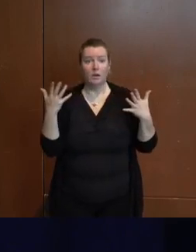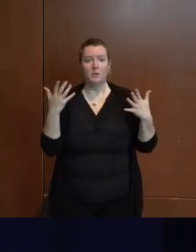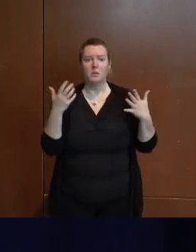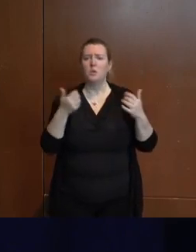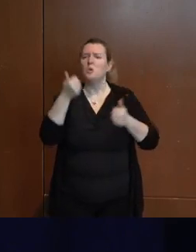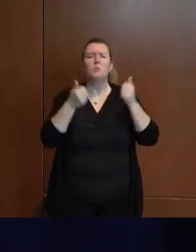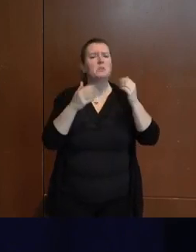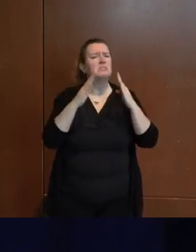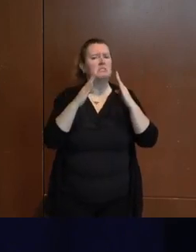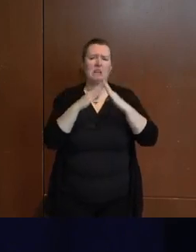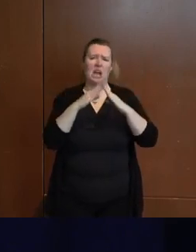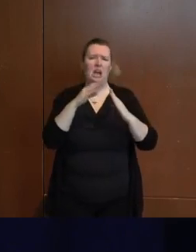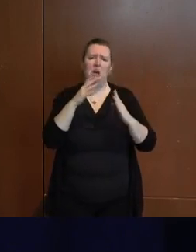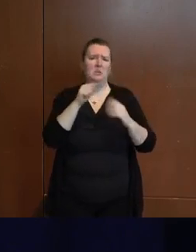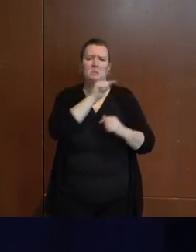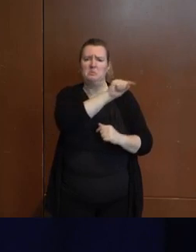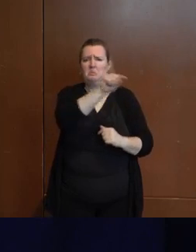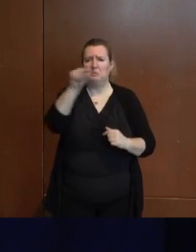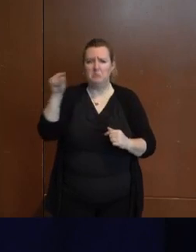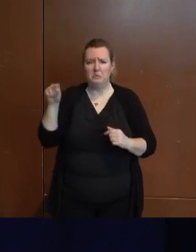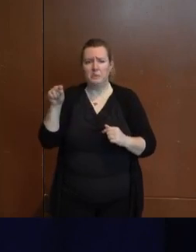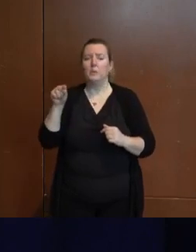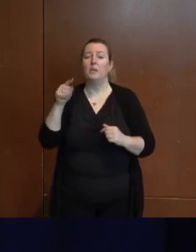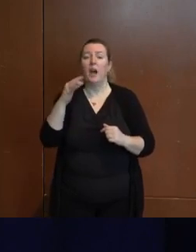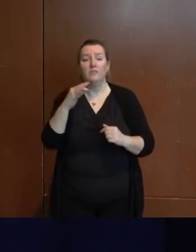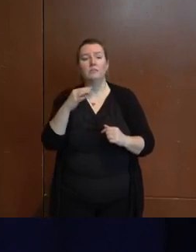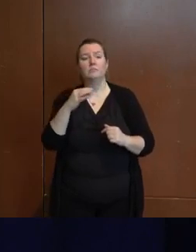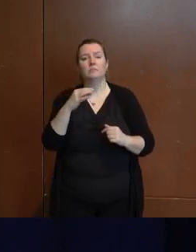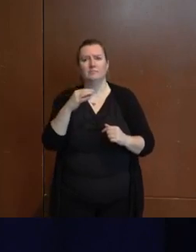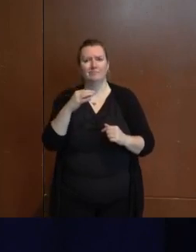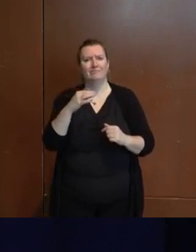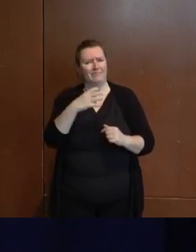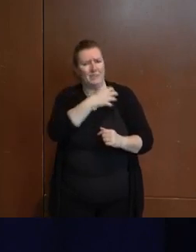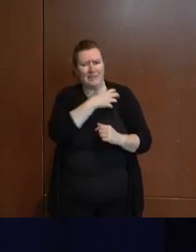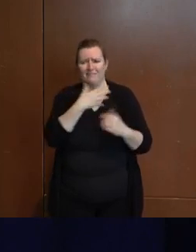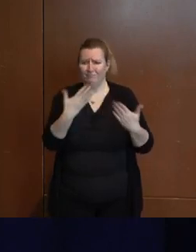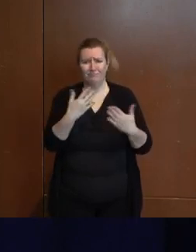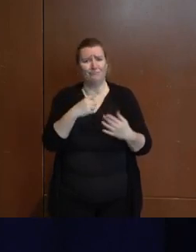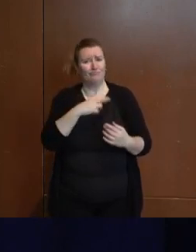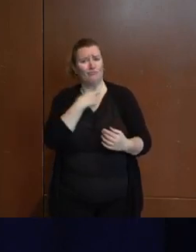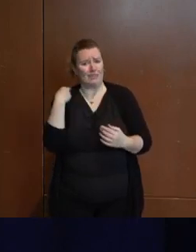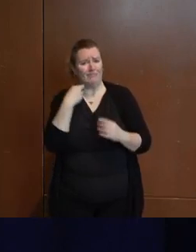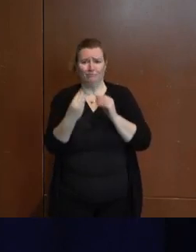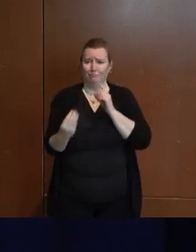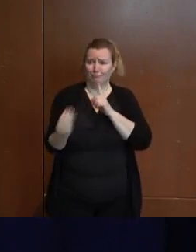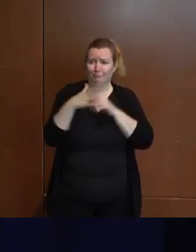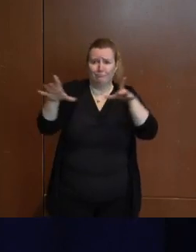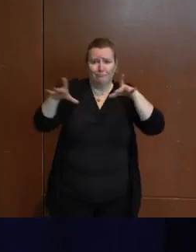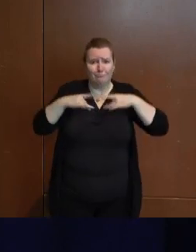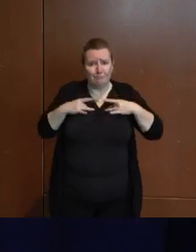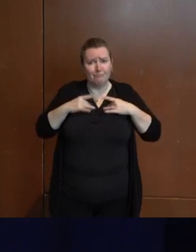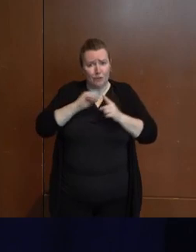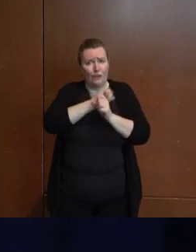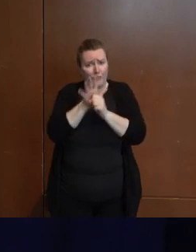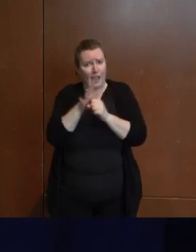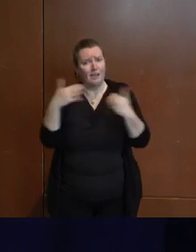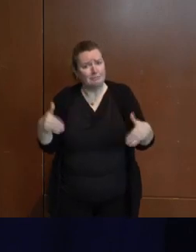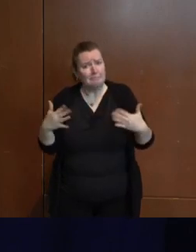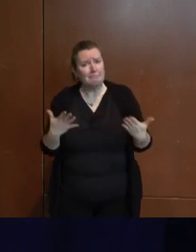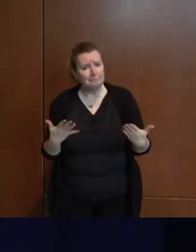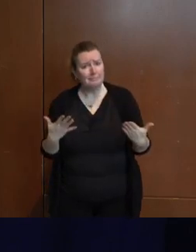law enforcement officers are now exposing themselves as well. This is a close-up, hands-on profession. We cannot do